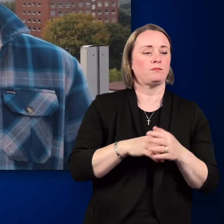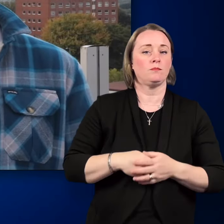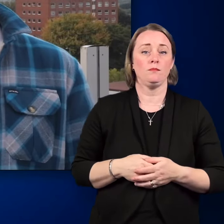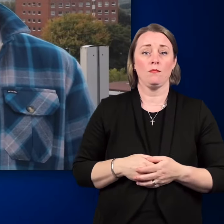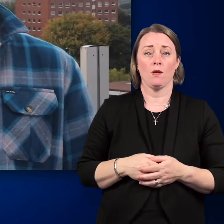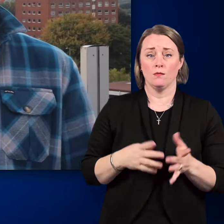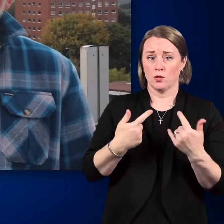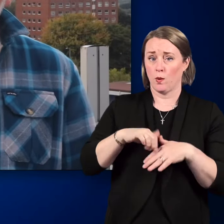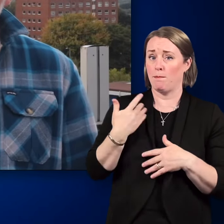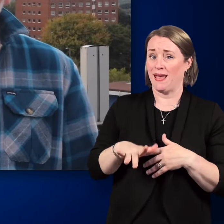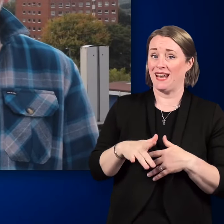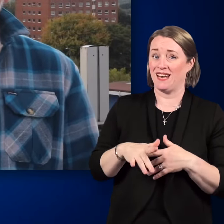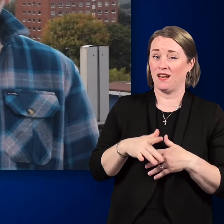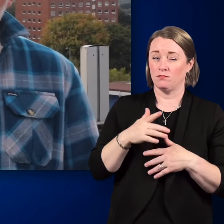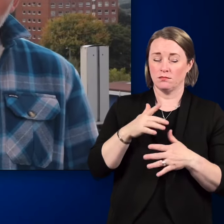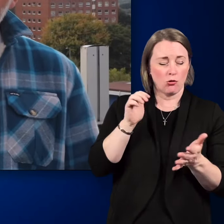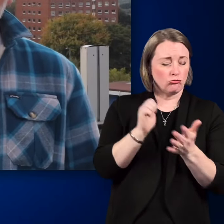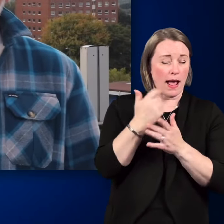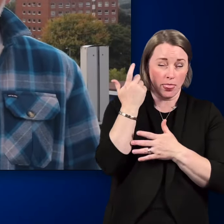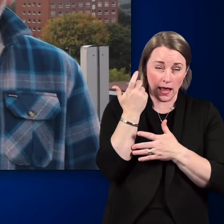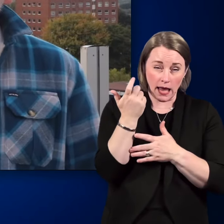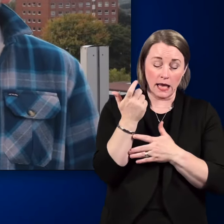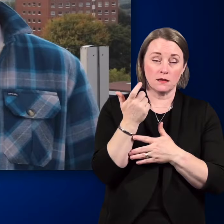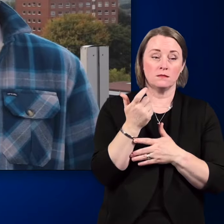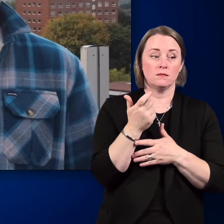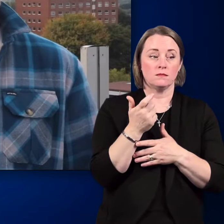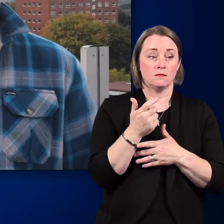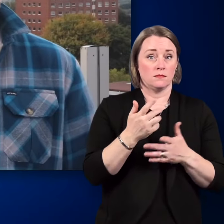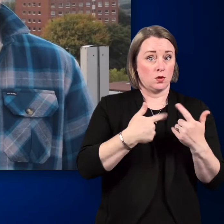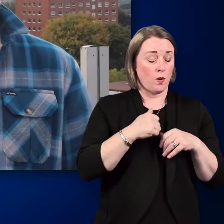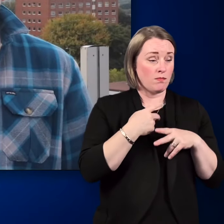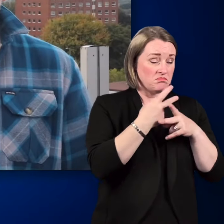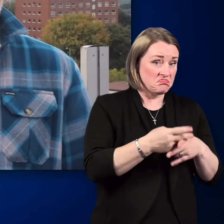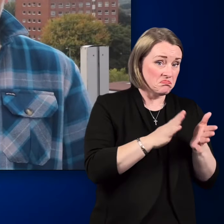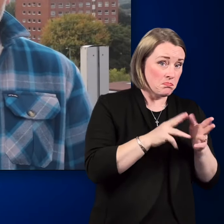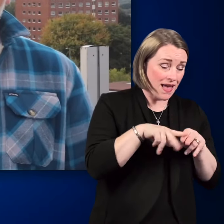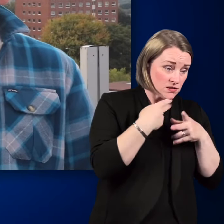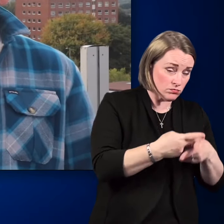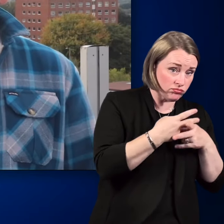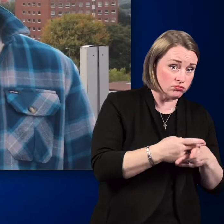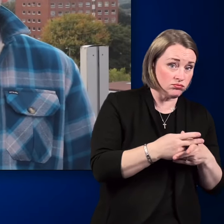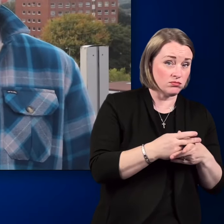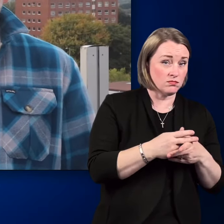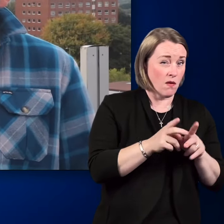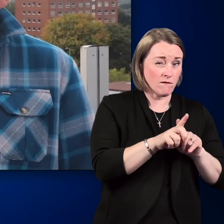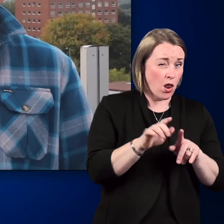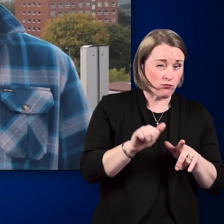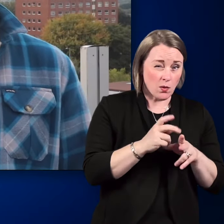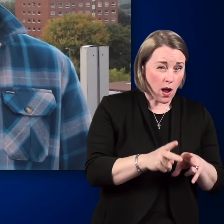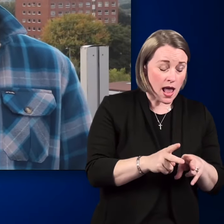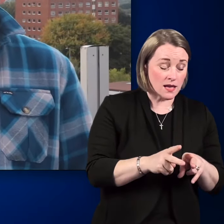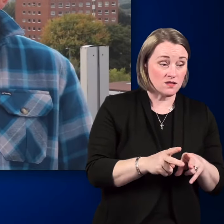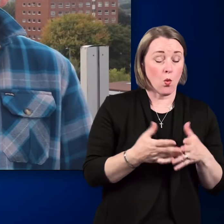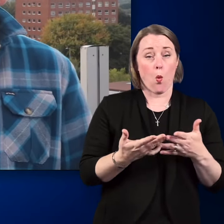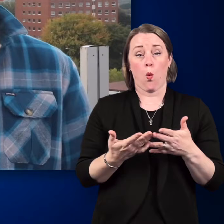have we looked into what leads to a flourishing of a family? As parents and perhaps